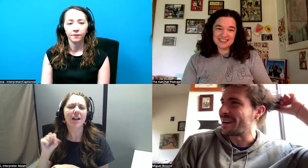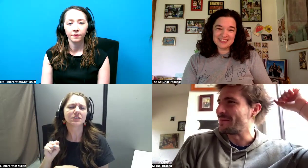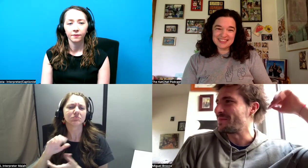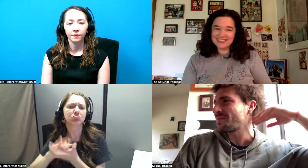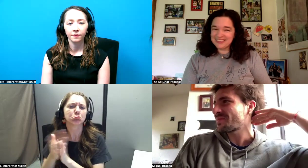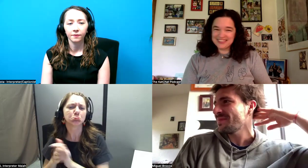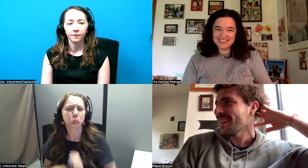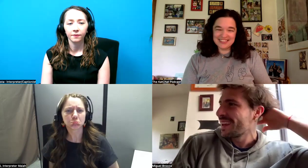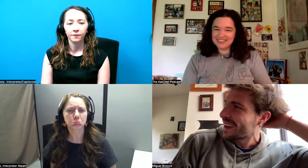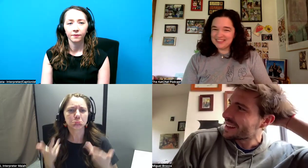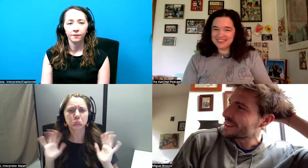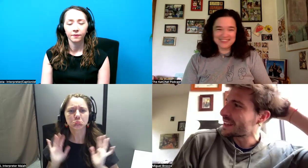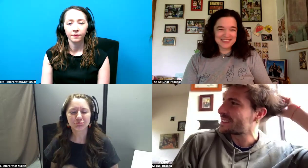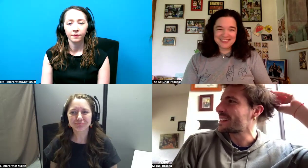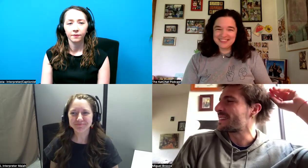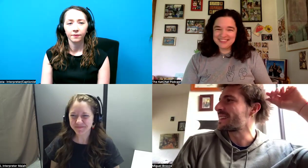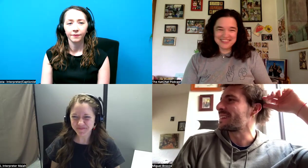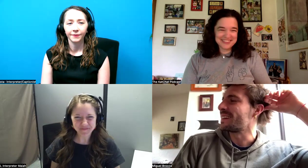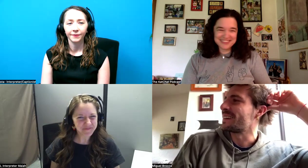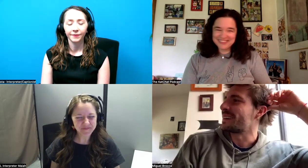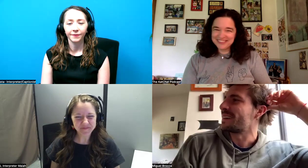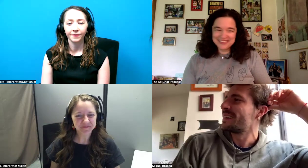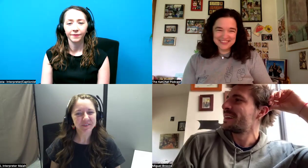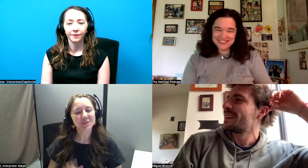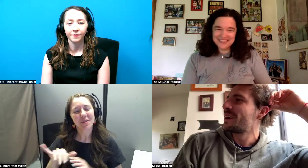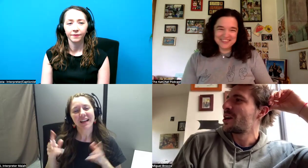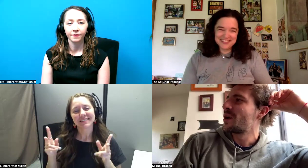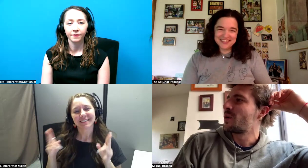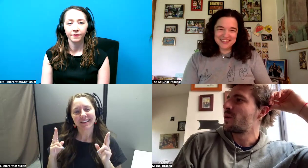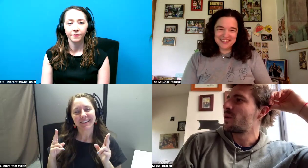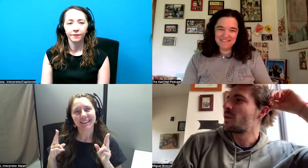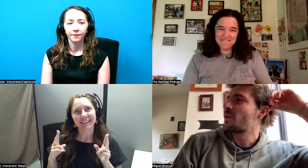and and in that scene,